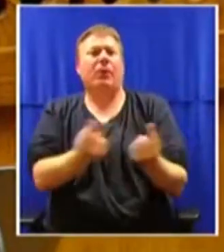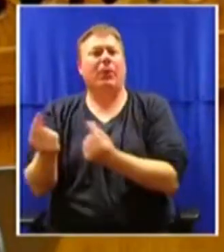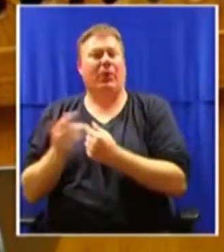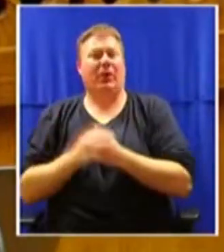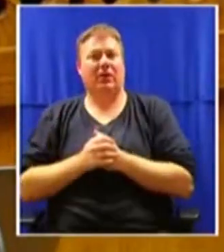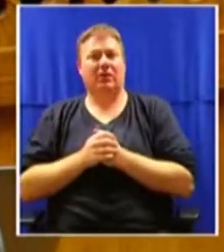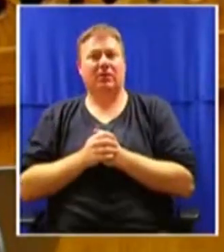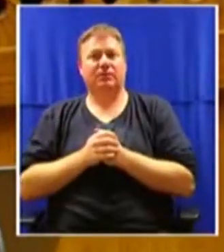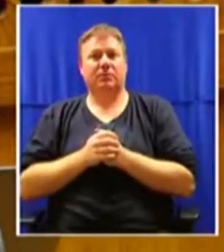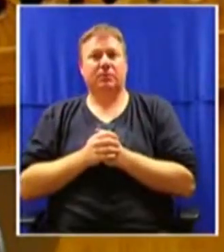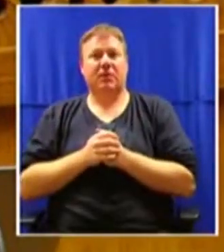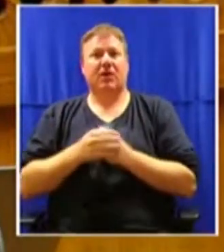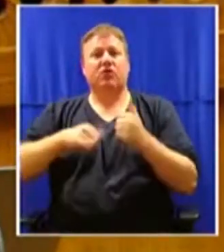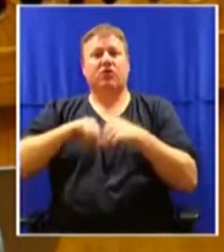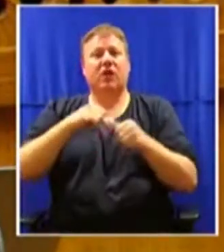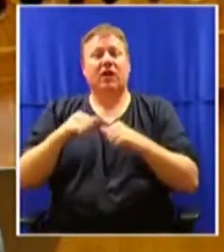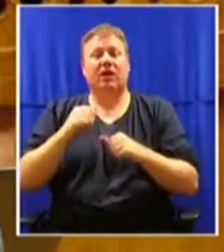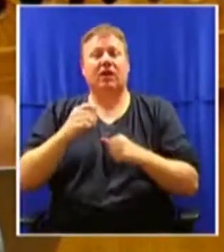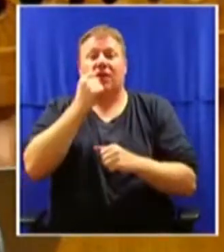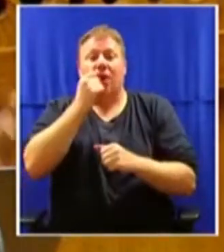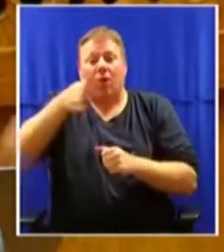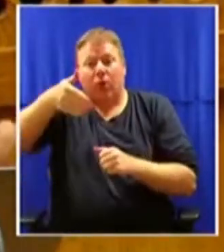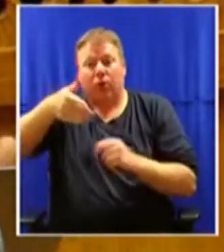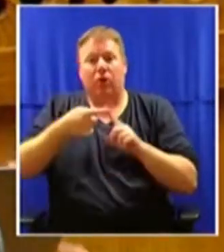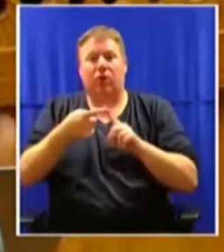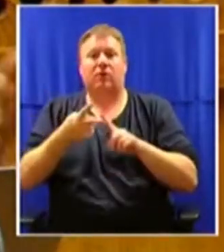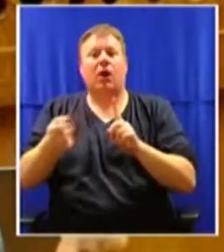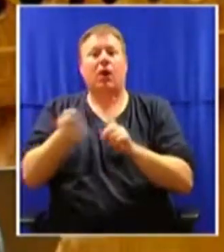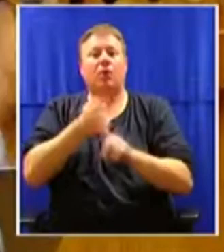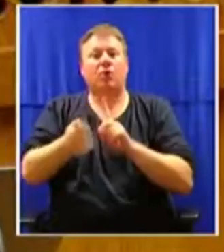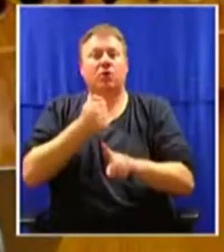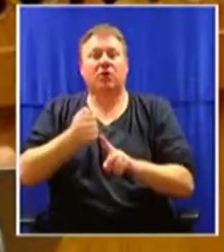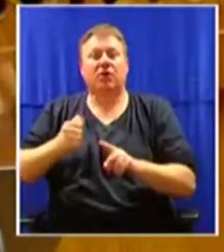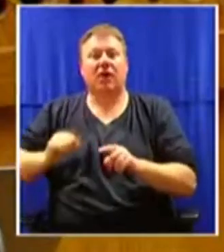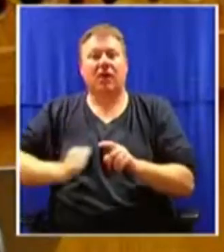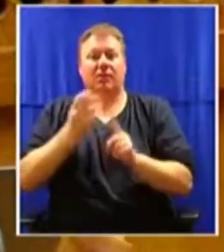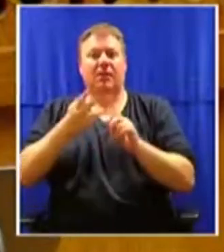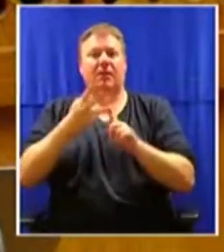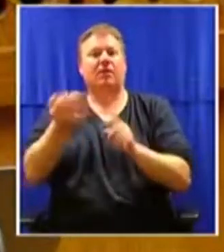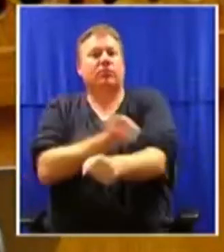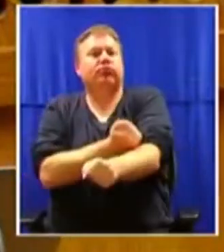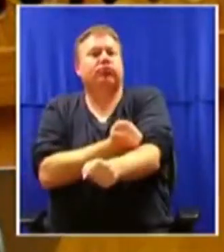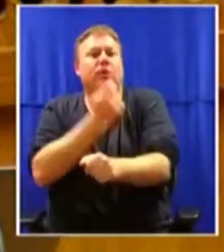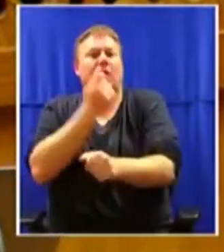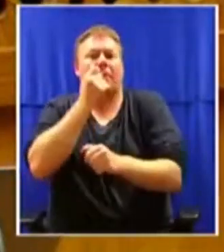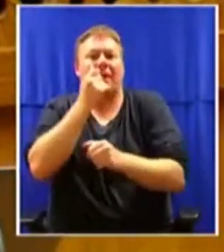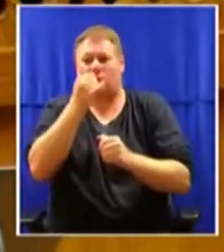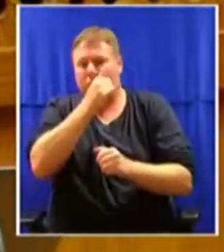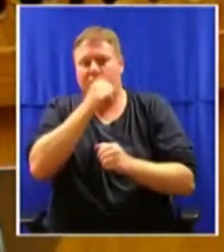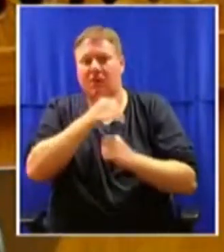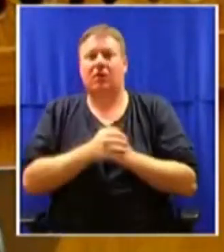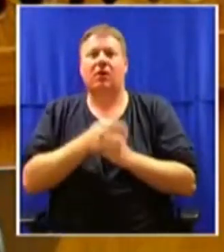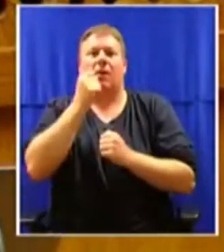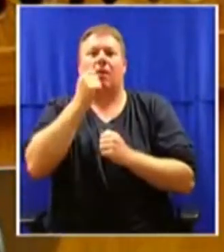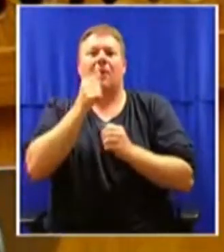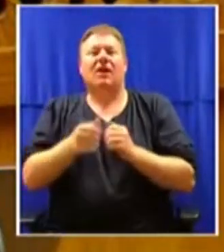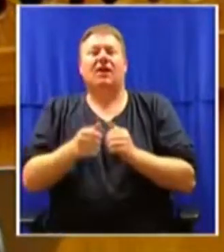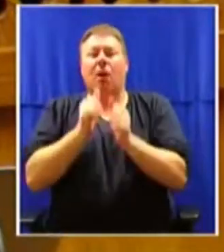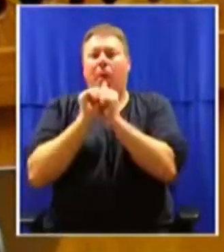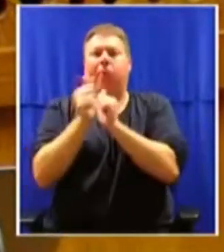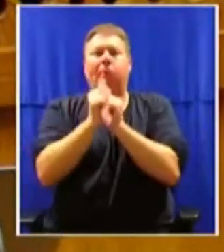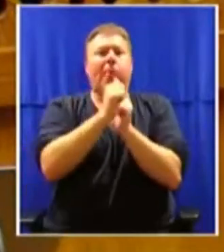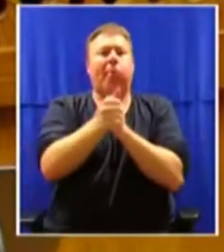abusive husbands, drug-abusing criminal men, and men who generally run away from their responsibilities without any